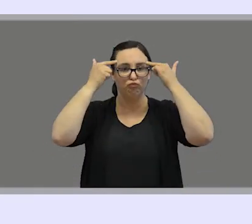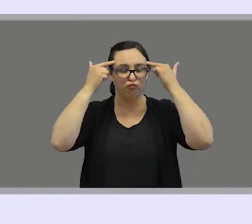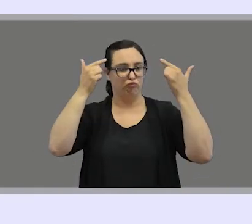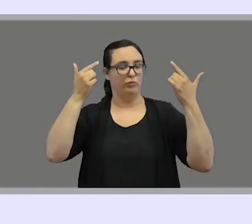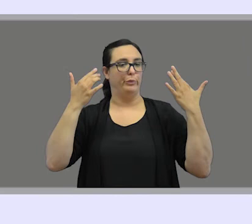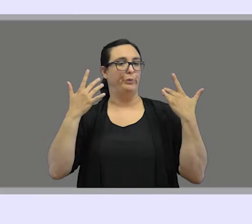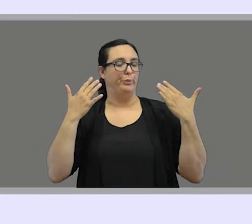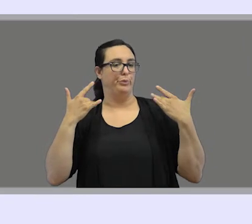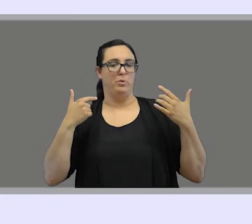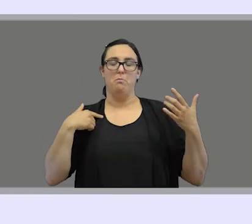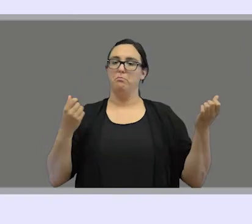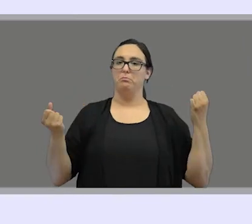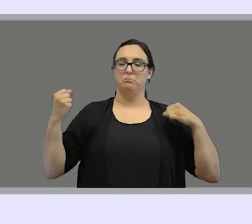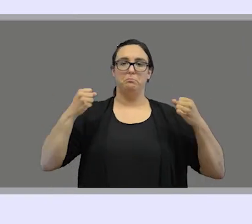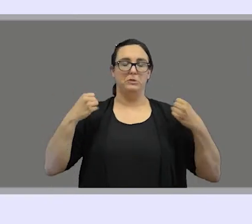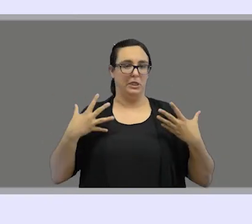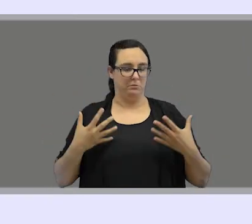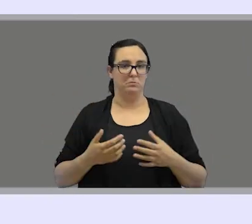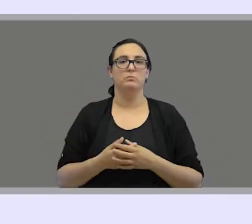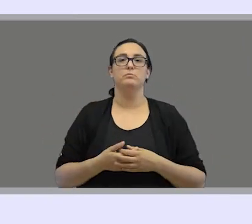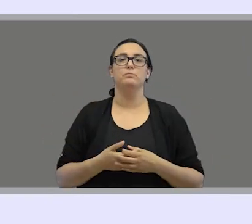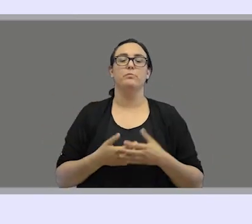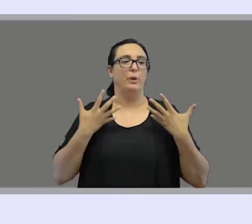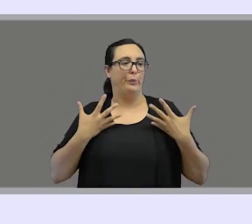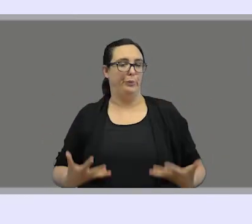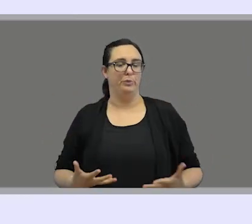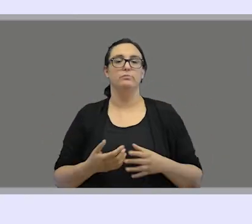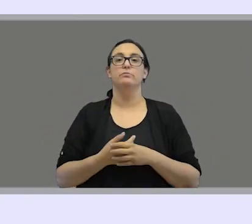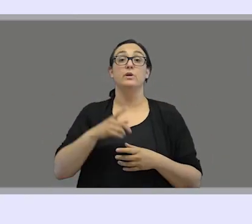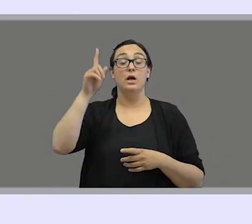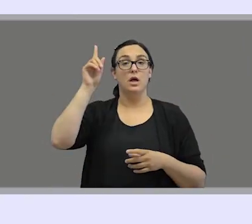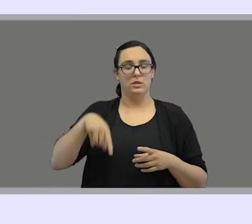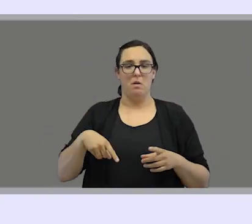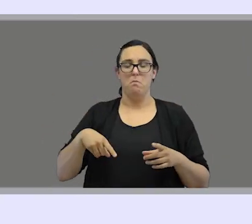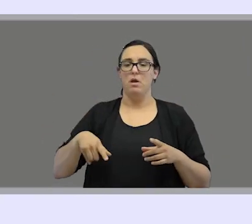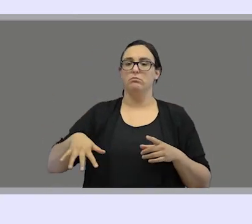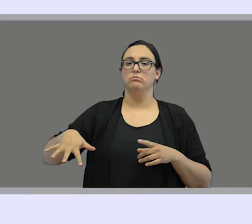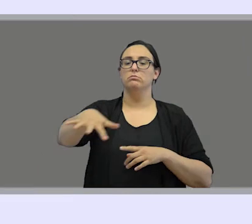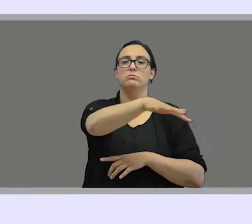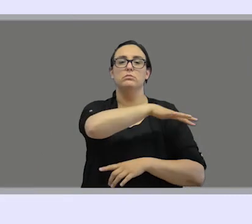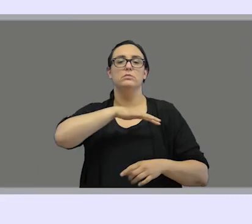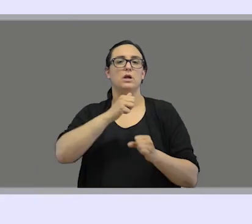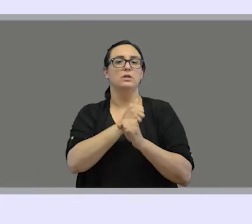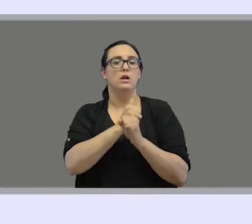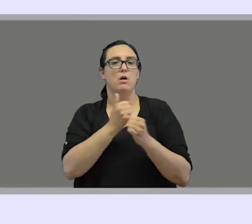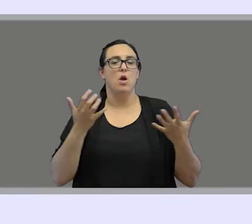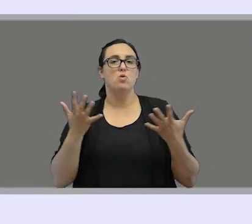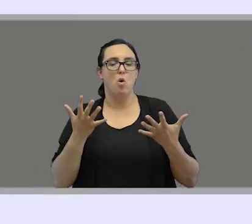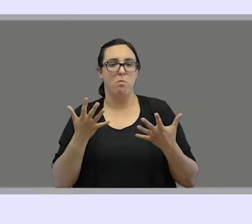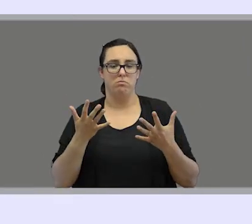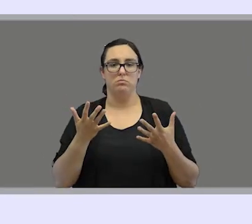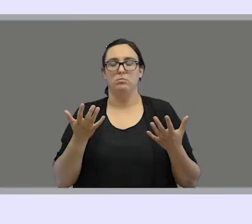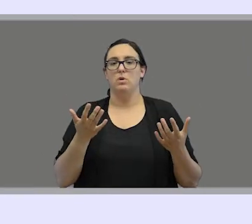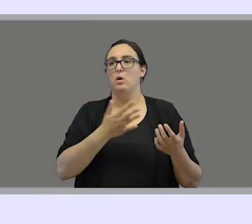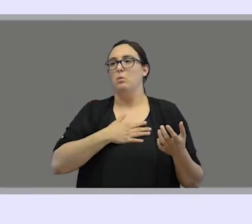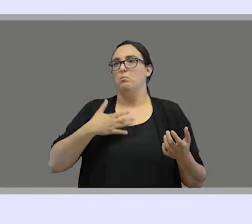well-being of the interpreter is preserved. Under standard working conditions, an interpreter performance is